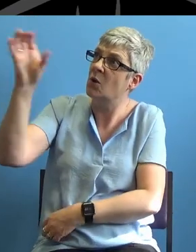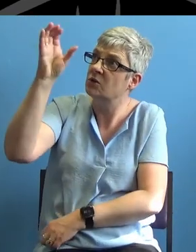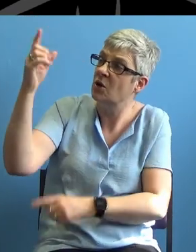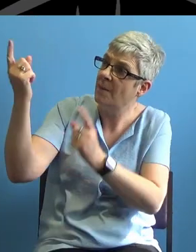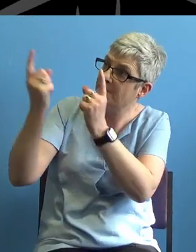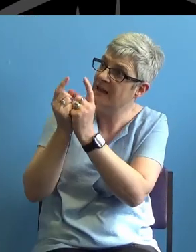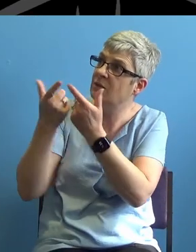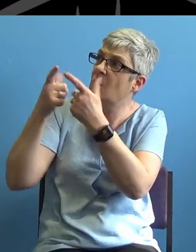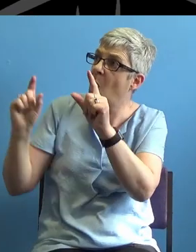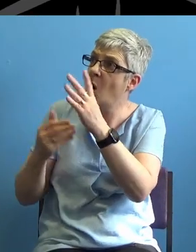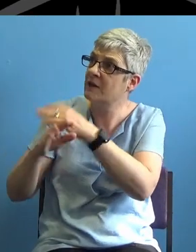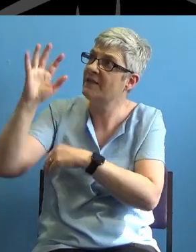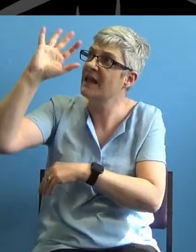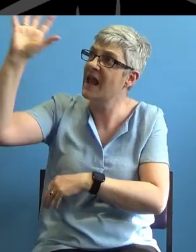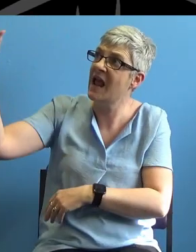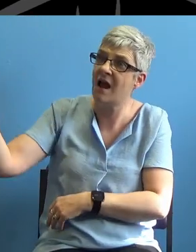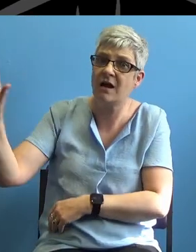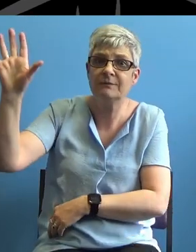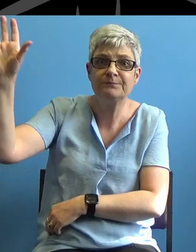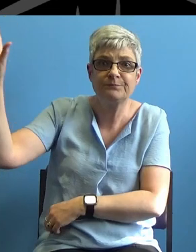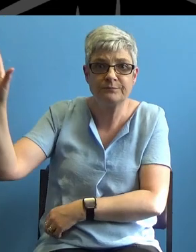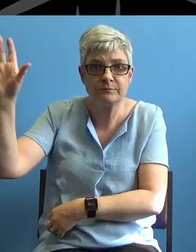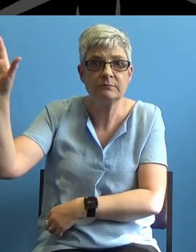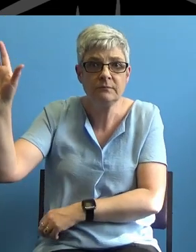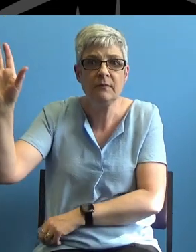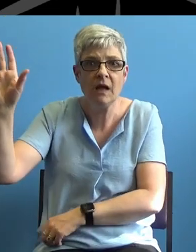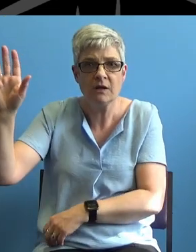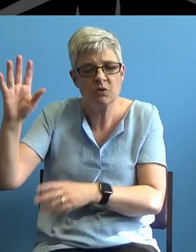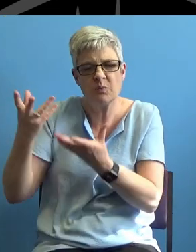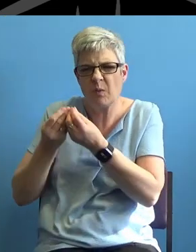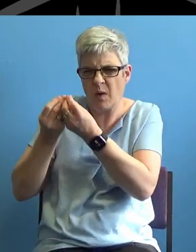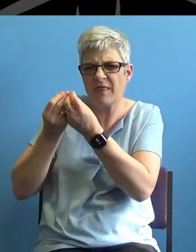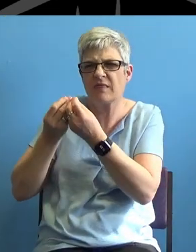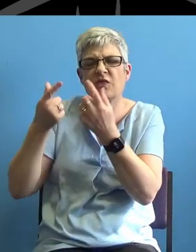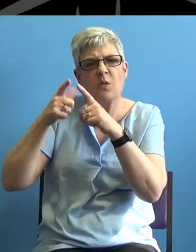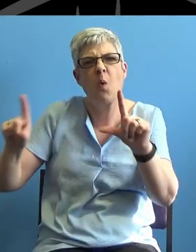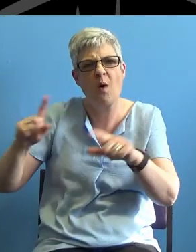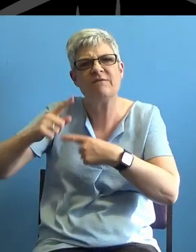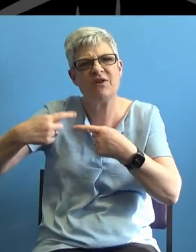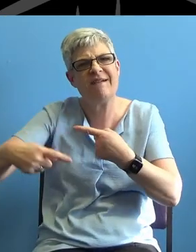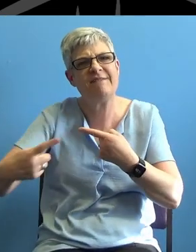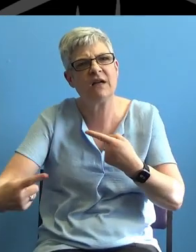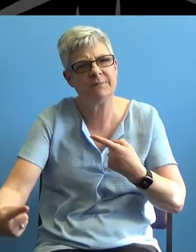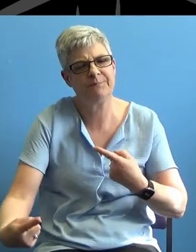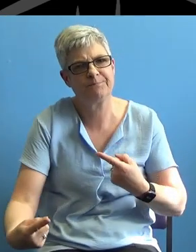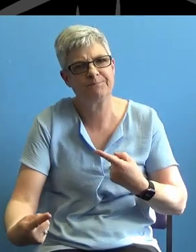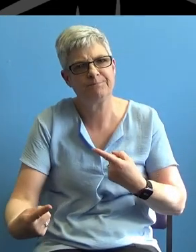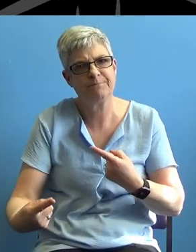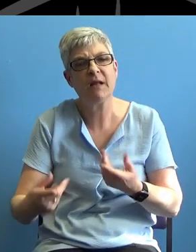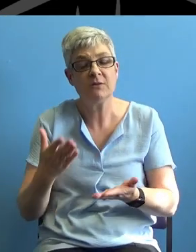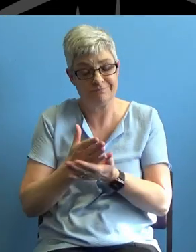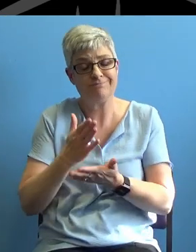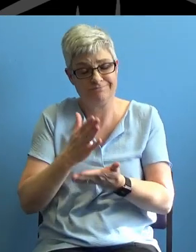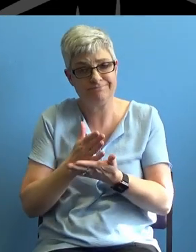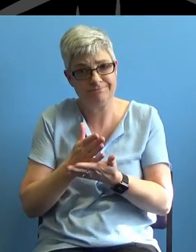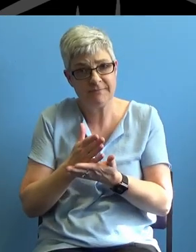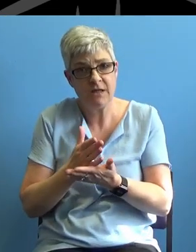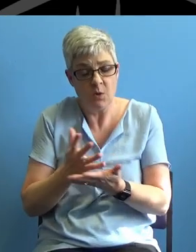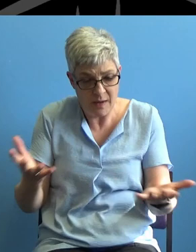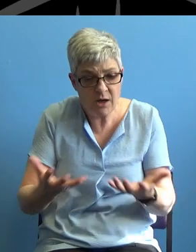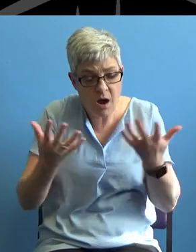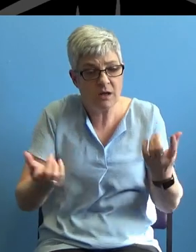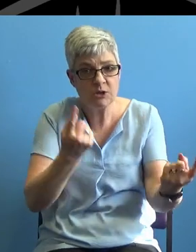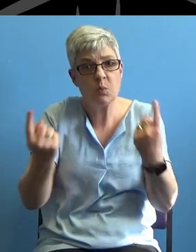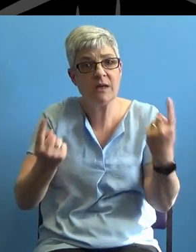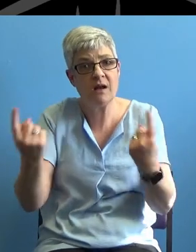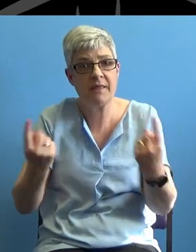meet the Lord in the air. And so we will be with the Lord forever. Therefore, encourage